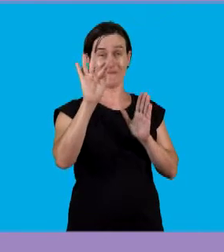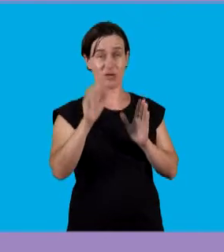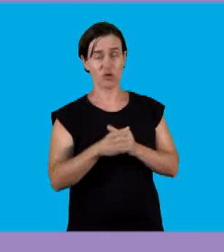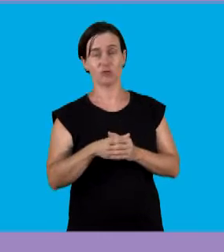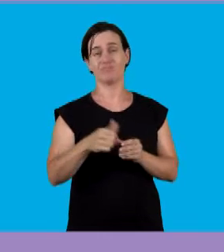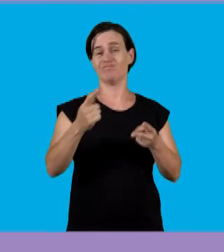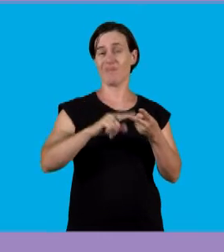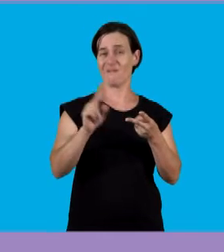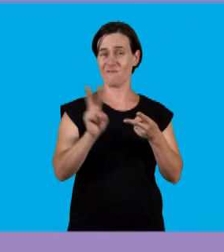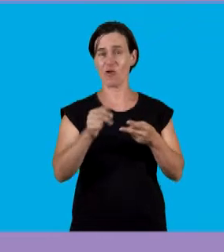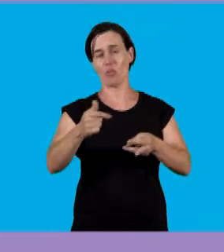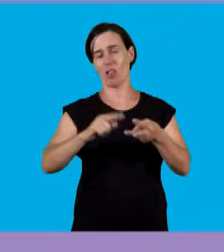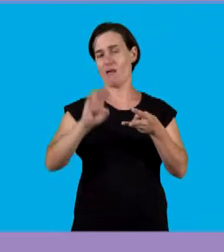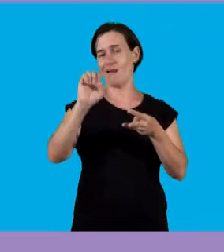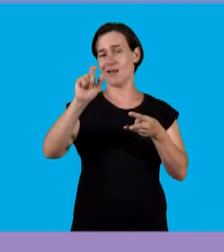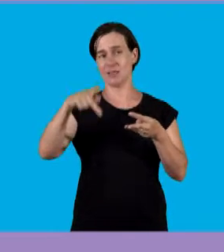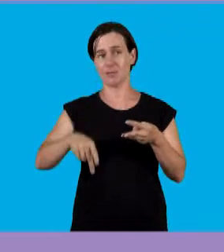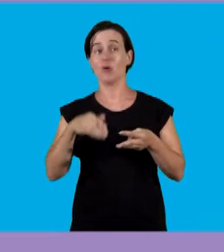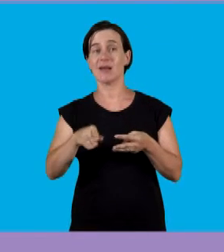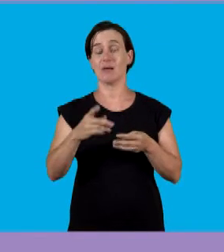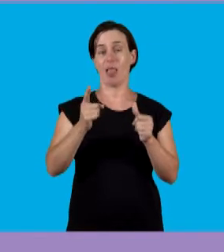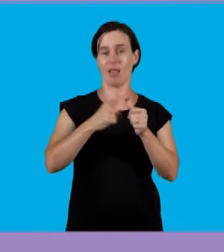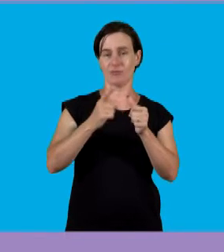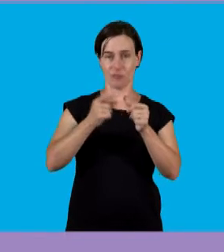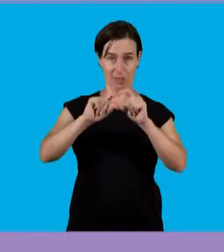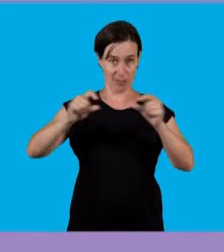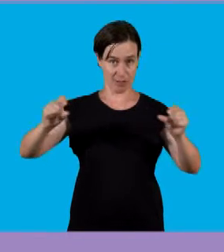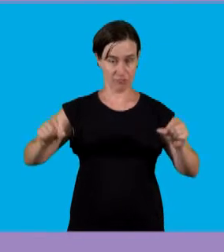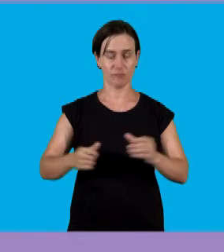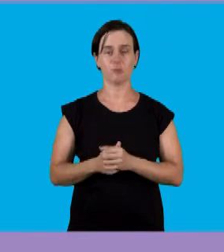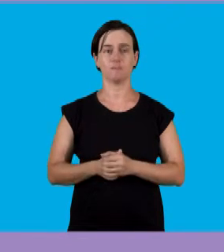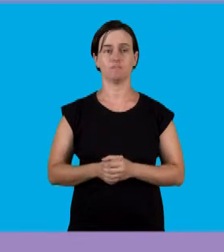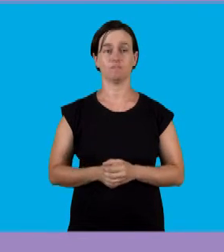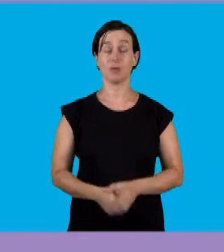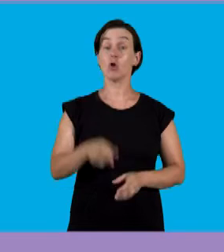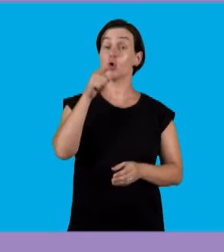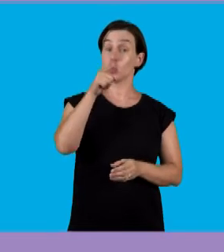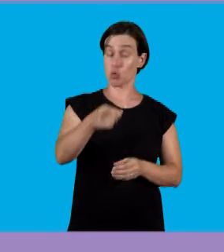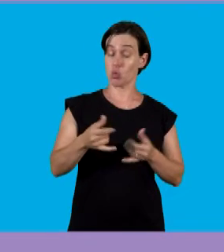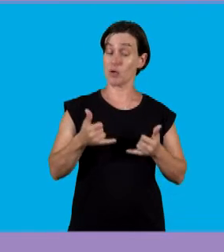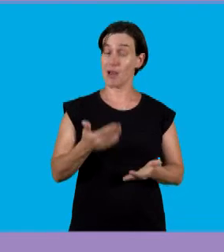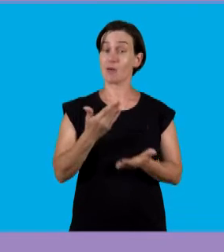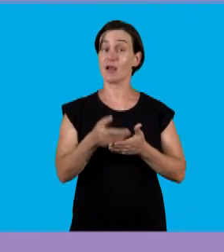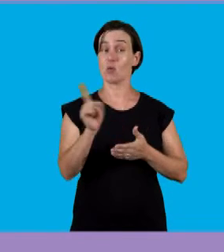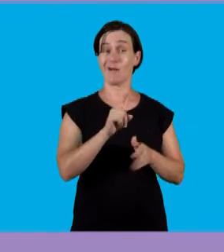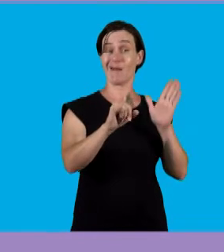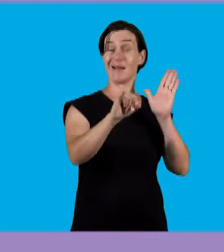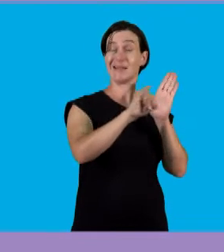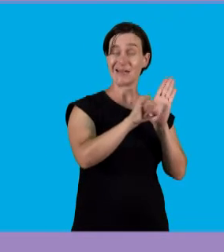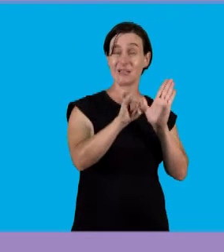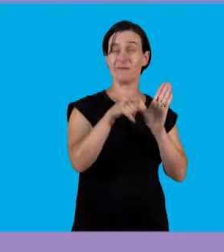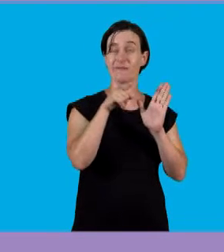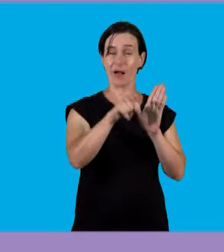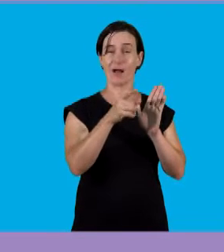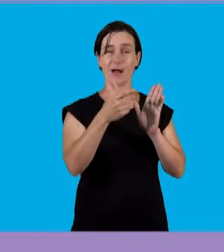identify coefficients, variables, and exponents in algebraic expressions. You should also know